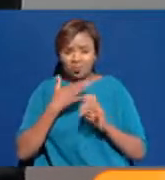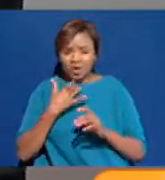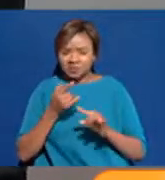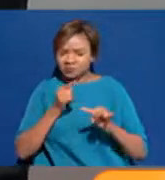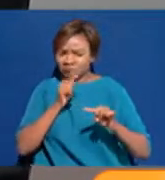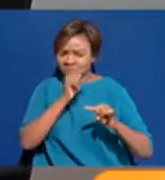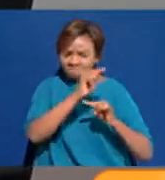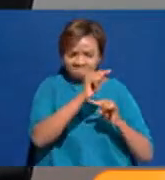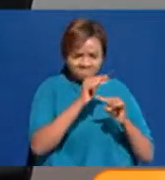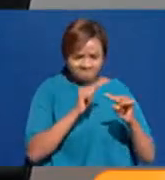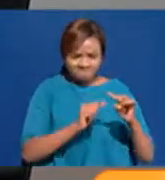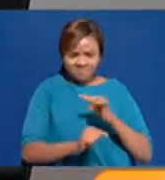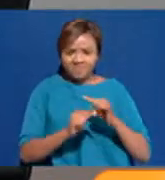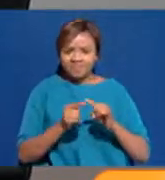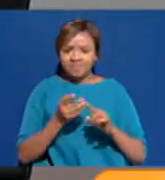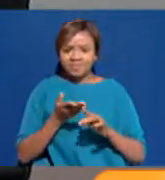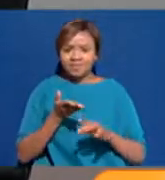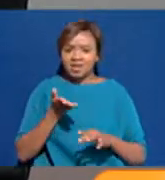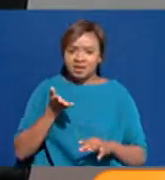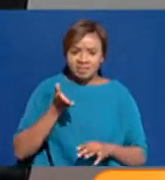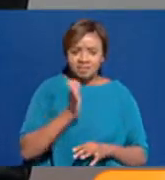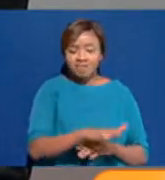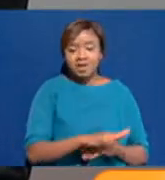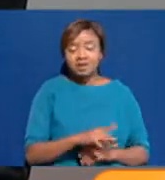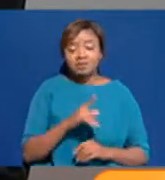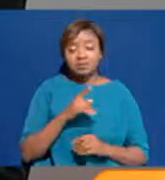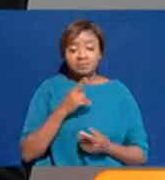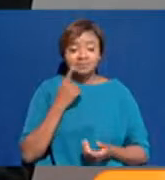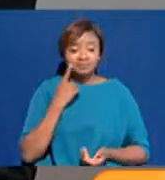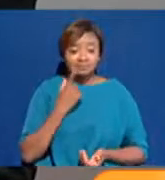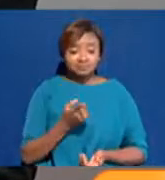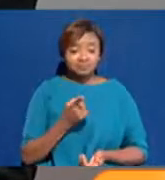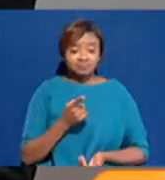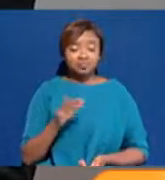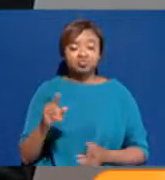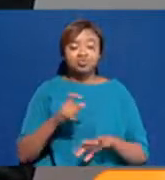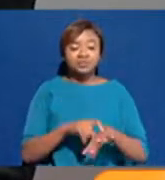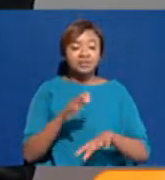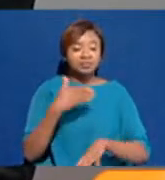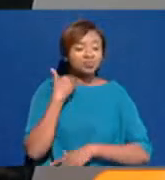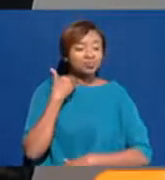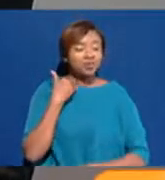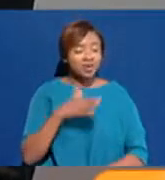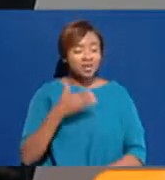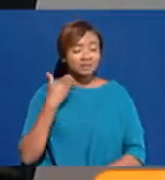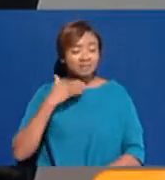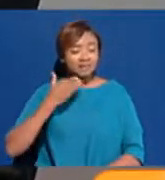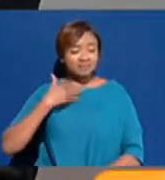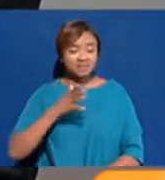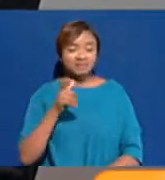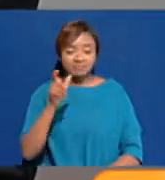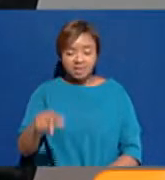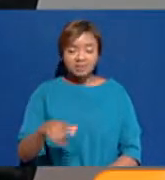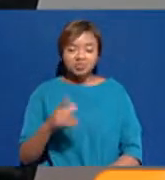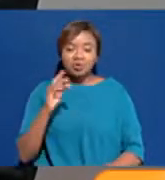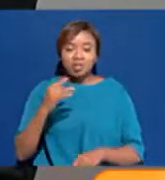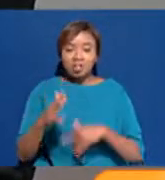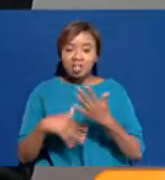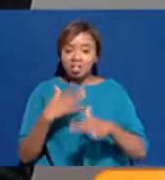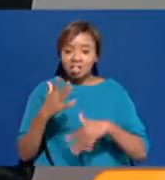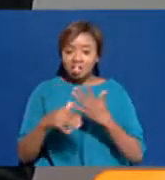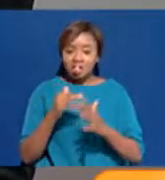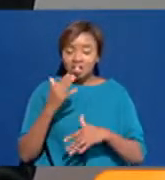that is vindictive. It's true bitterness of itself hurts the person first, the one who is suffering the bitterness, but it